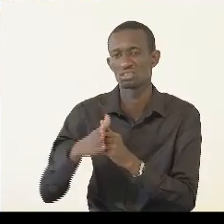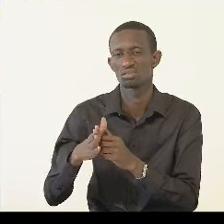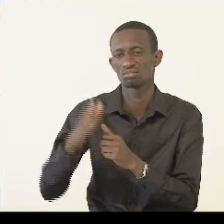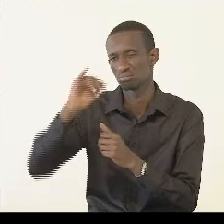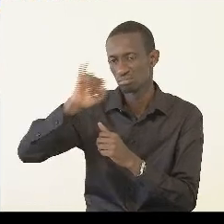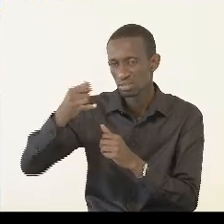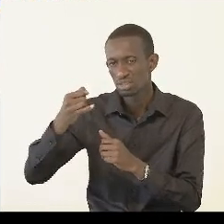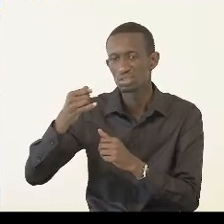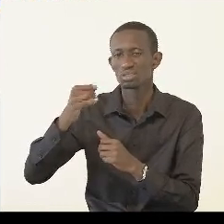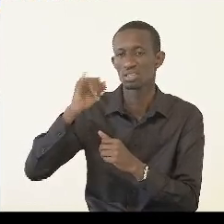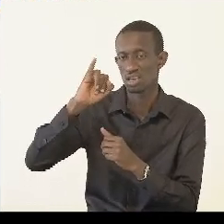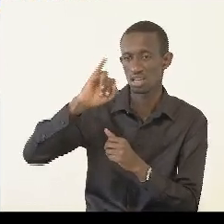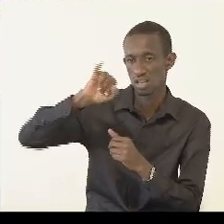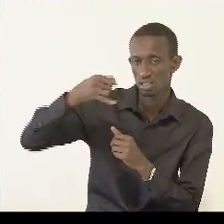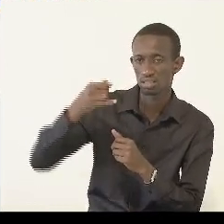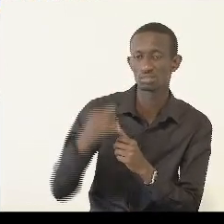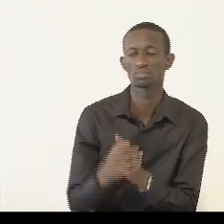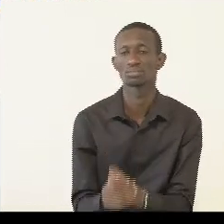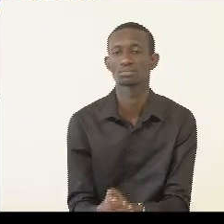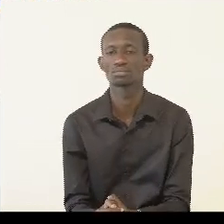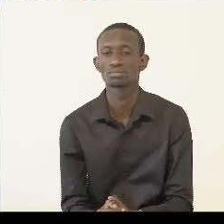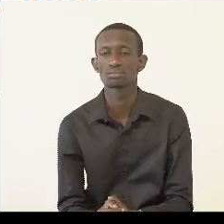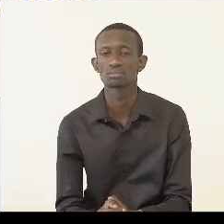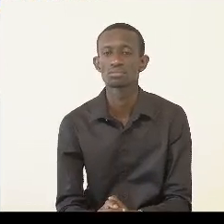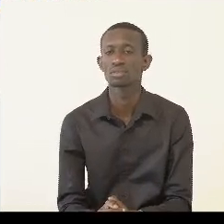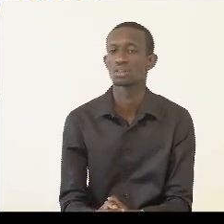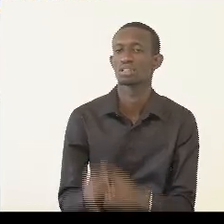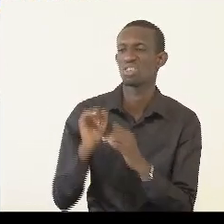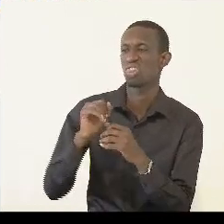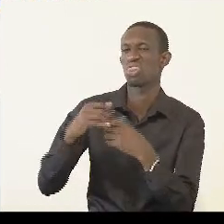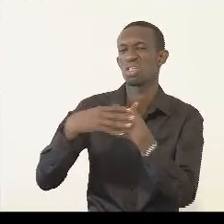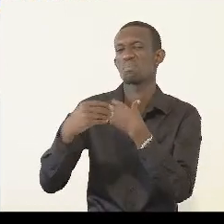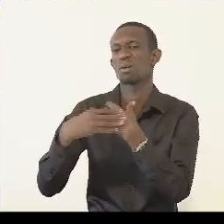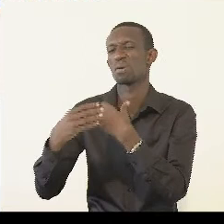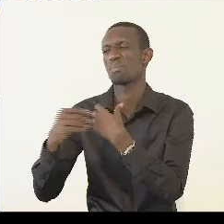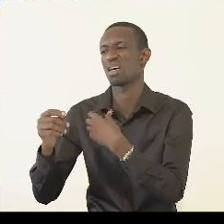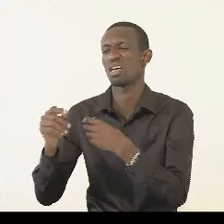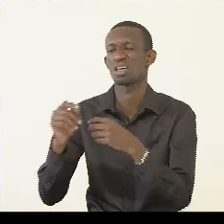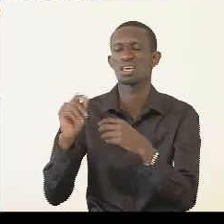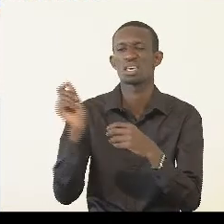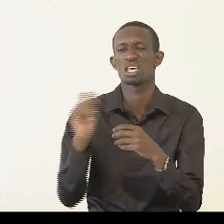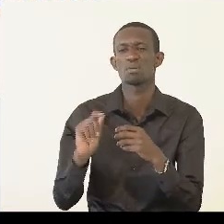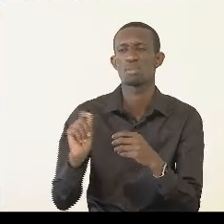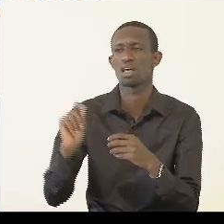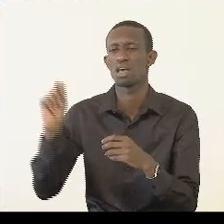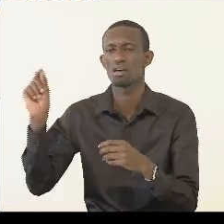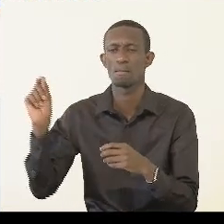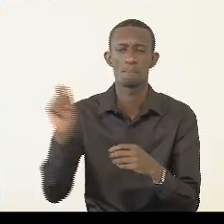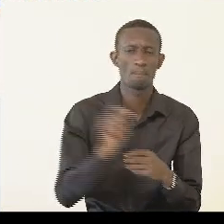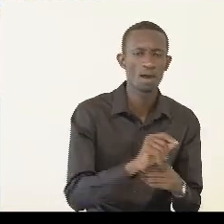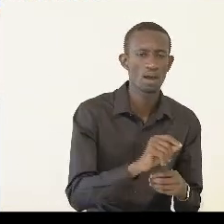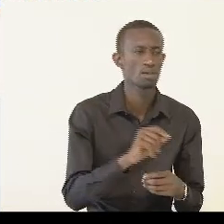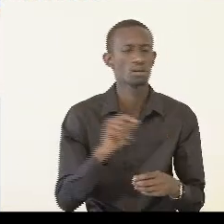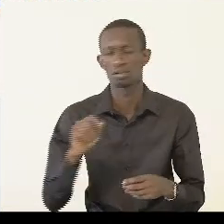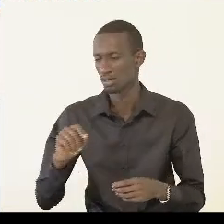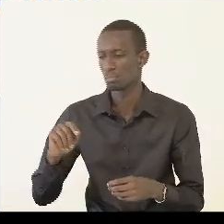H, I, and J. So instead of crisscrossing and moving lines here and there, the work looks messed